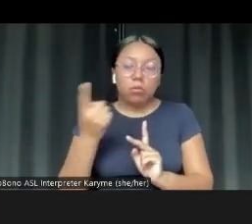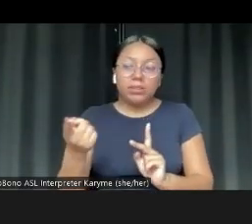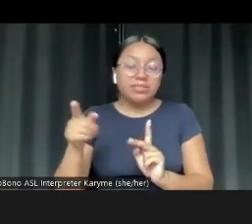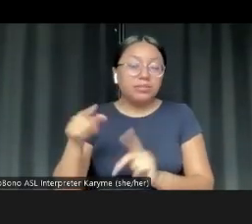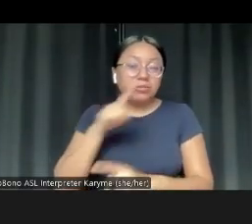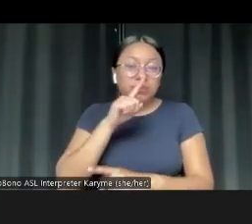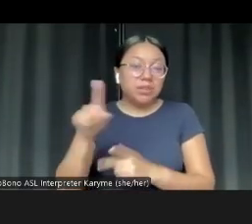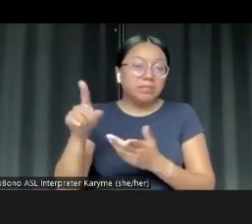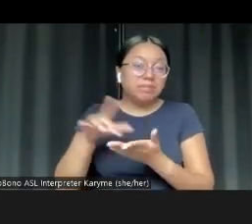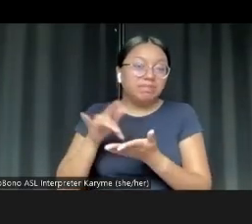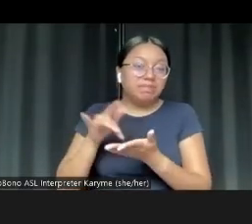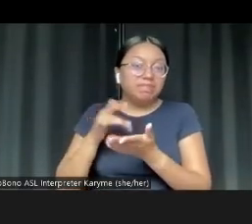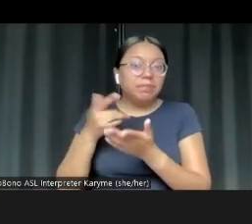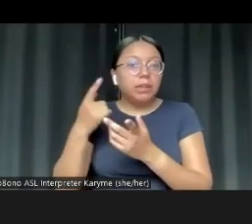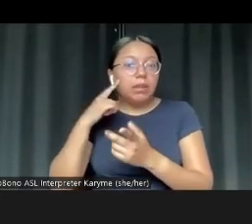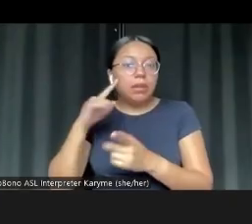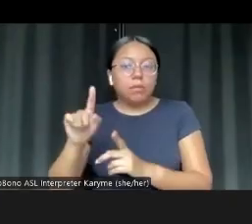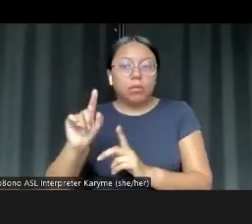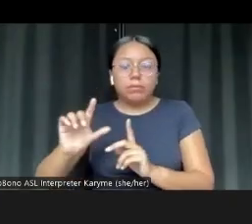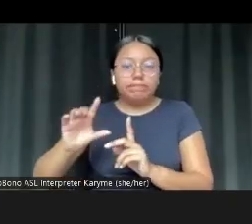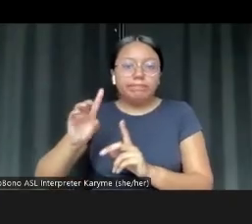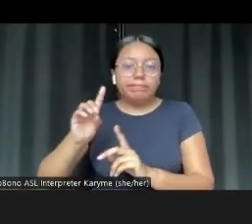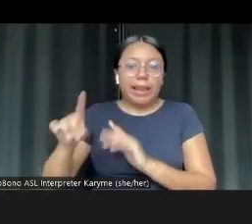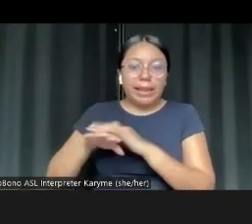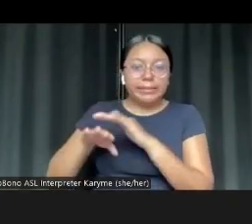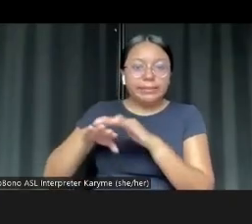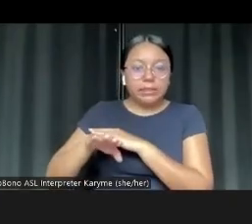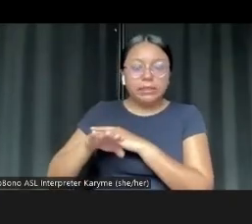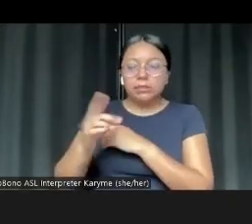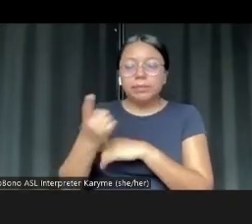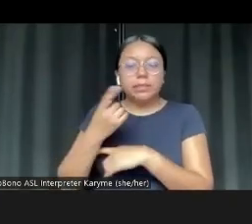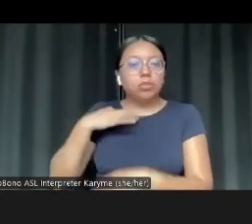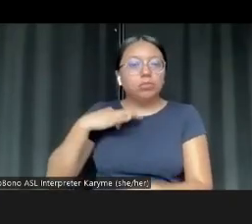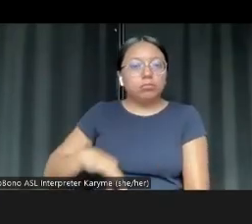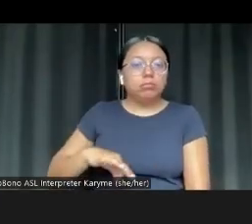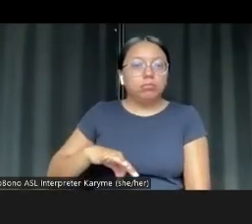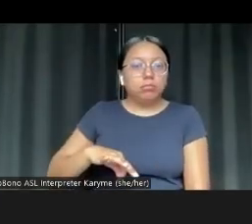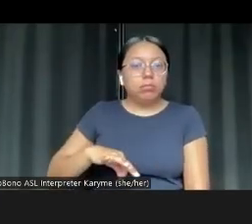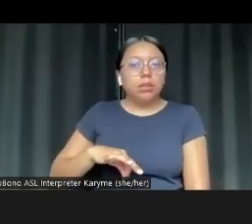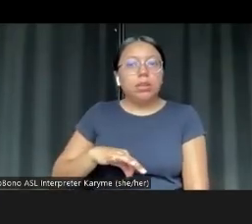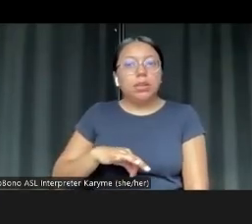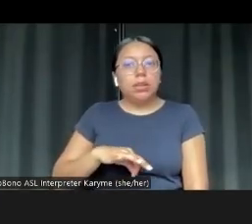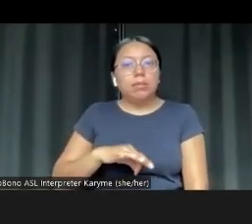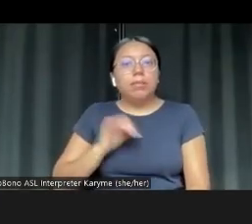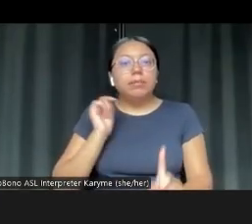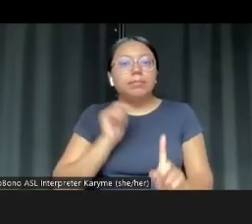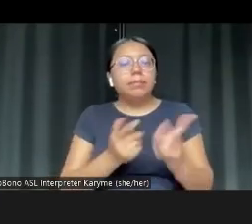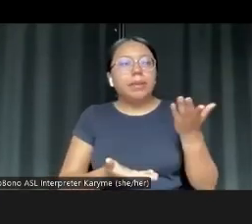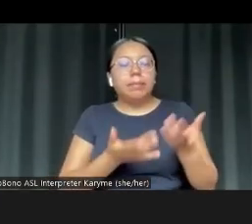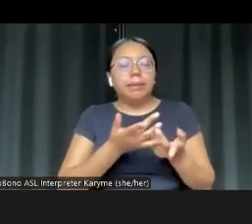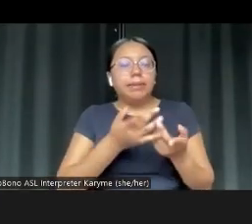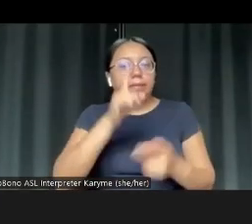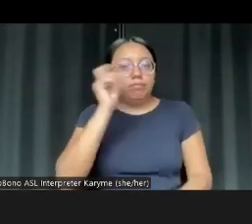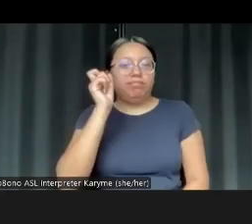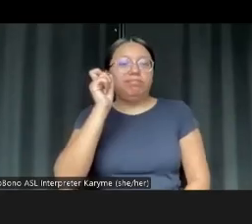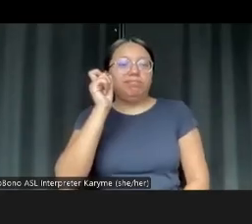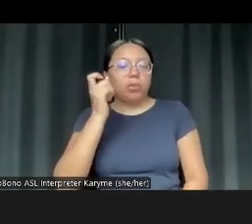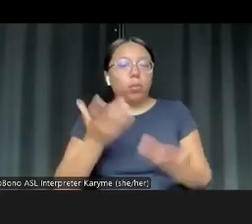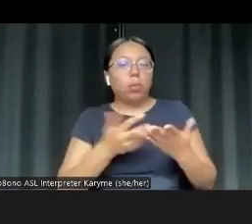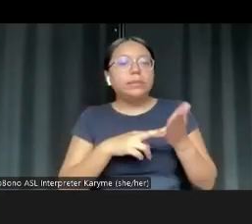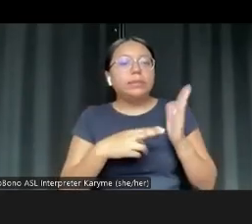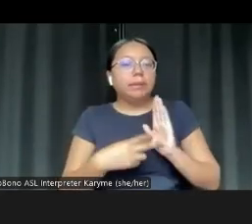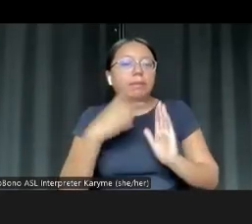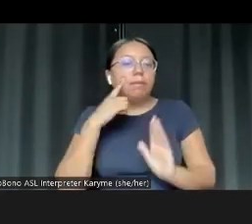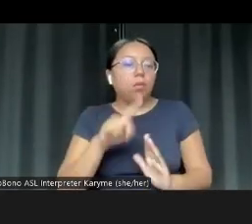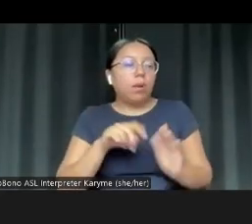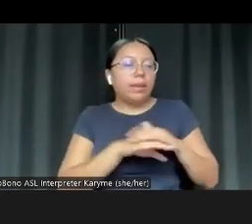as something that is automatically good, but have really questioned what are the meanings of access, who is it for,